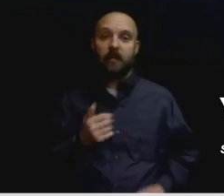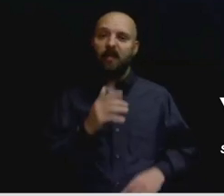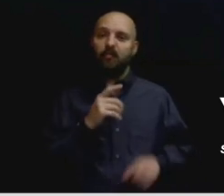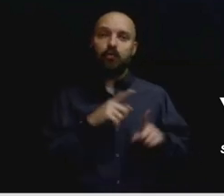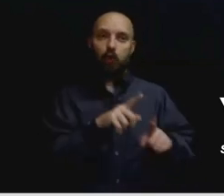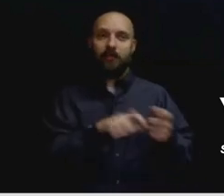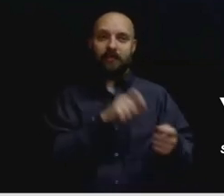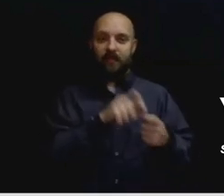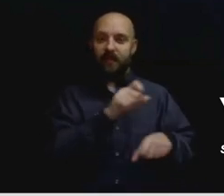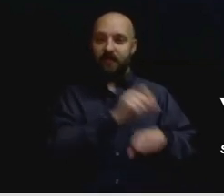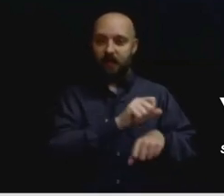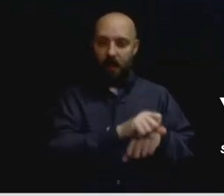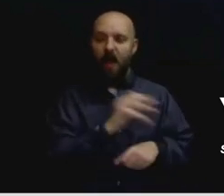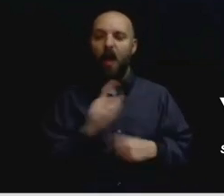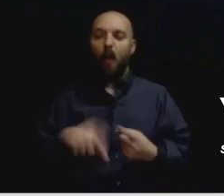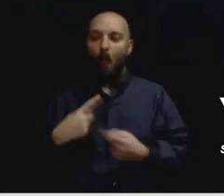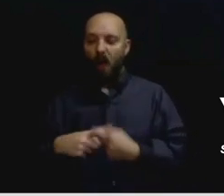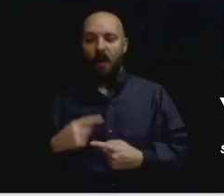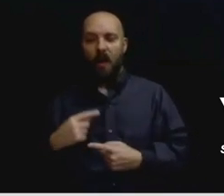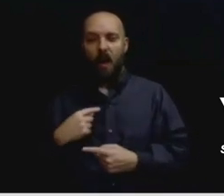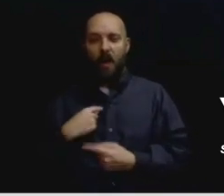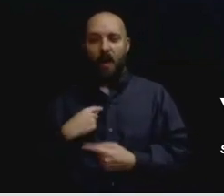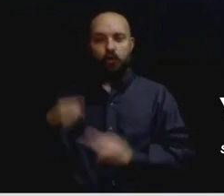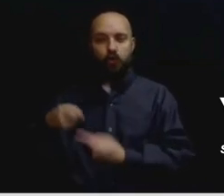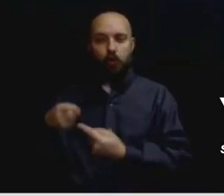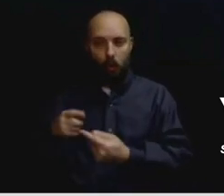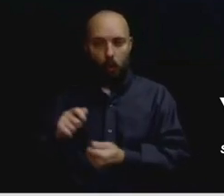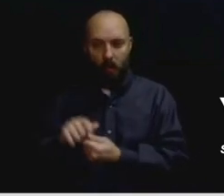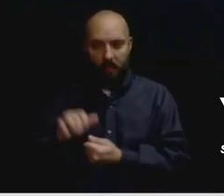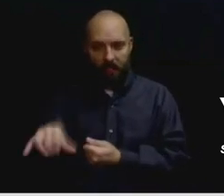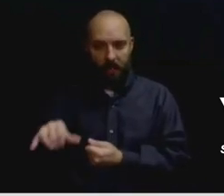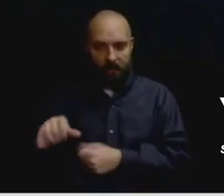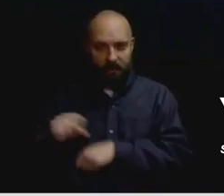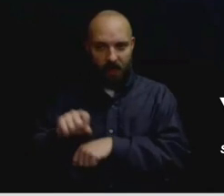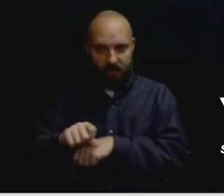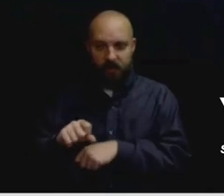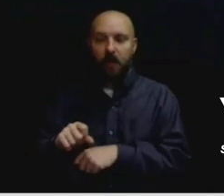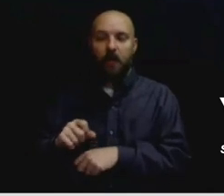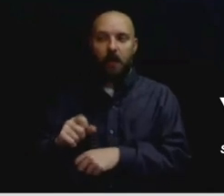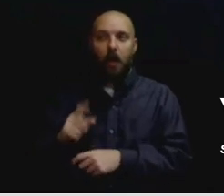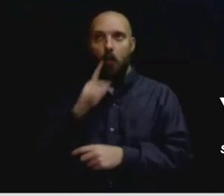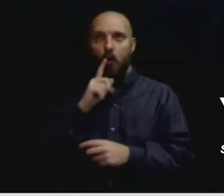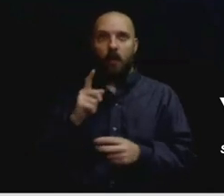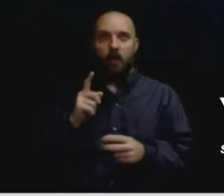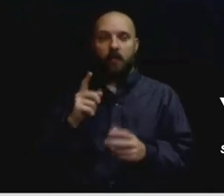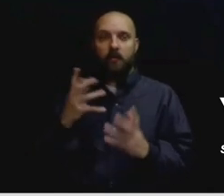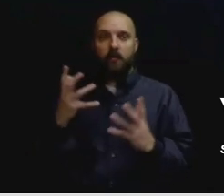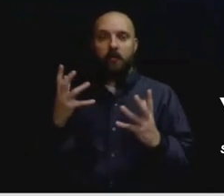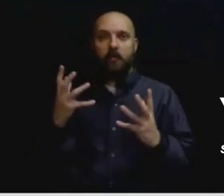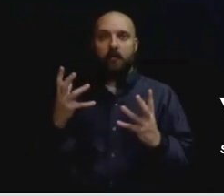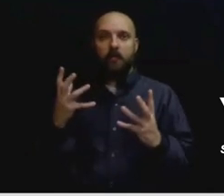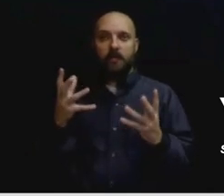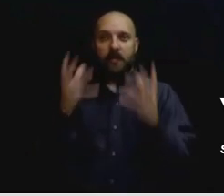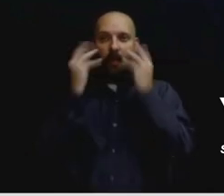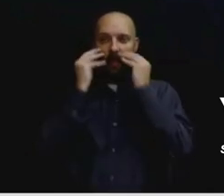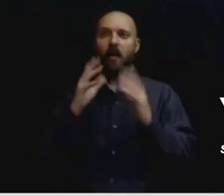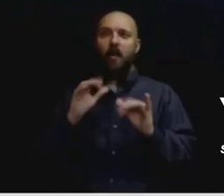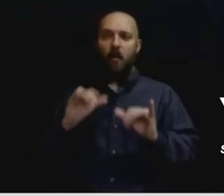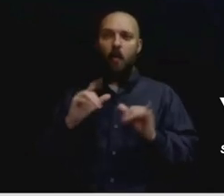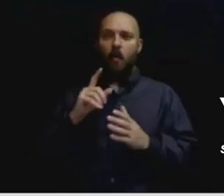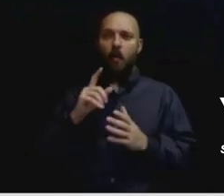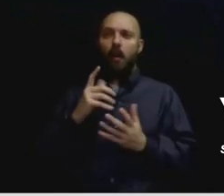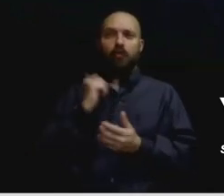when I struggle at those specific tasks, and really take in the quality of the environment, what I did before and after the